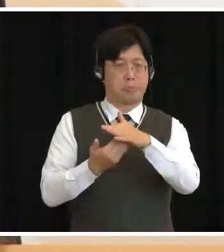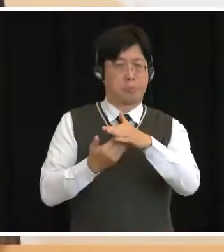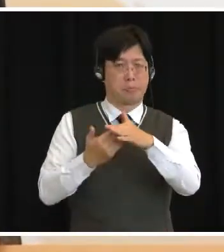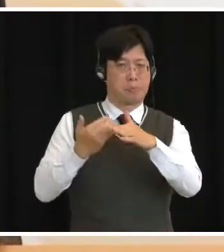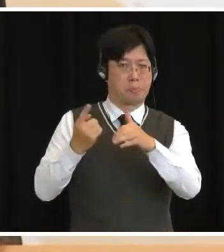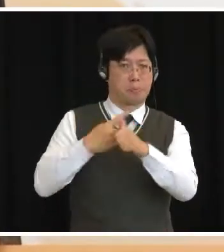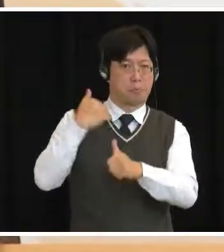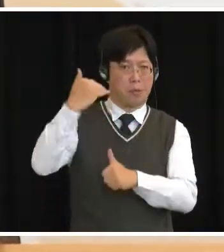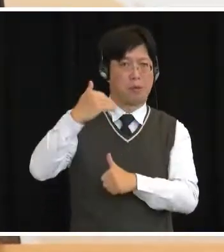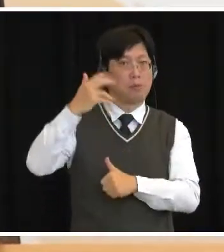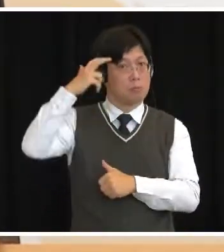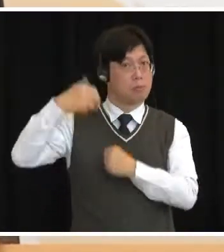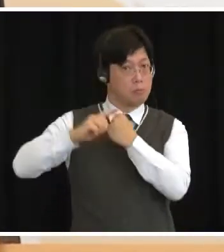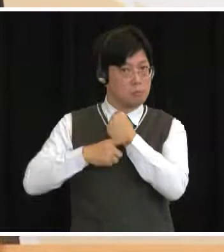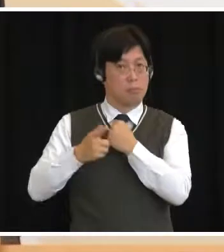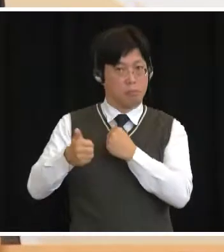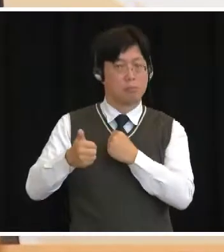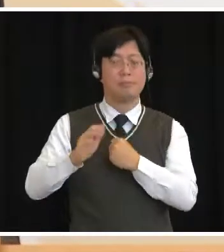prevailing